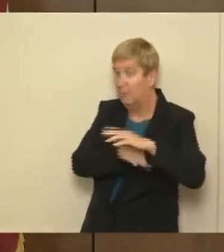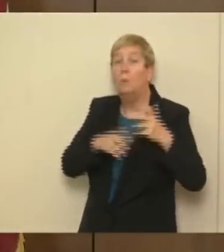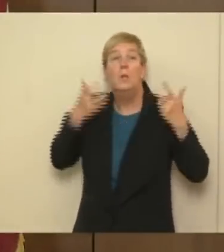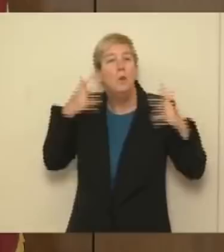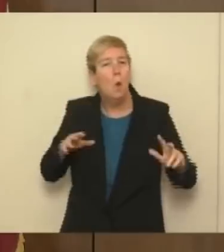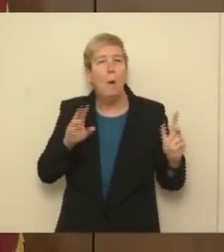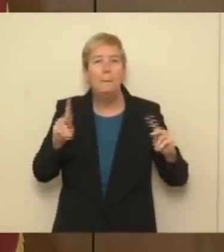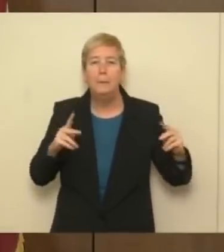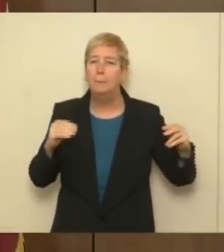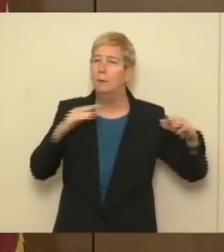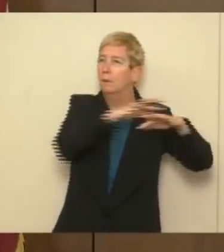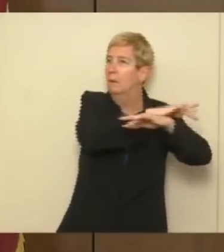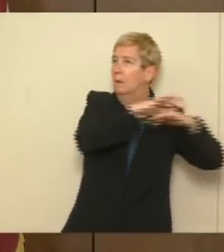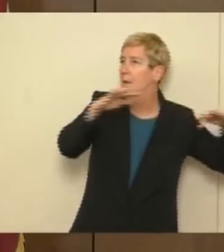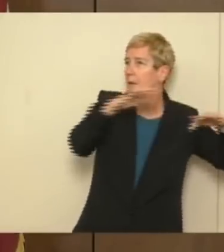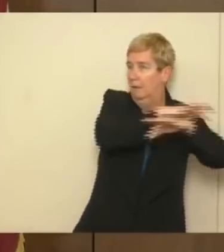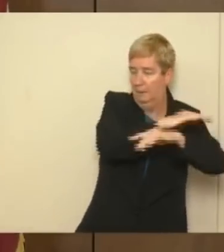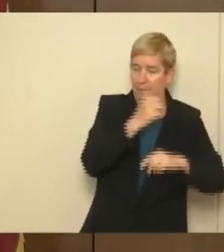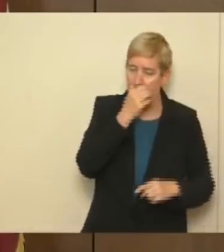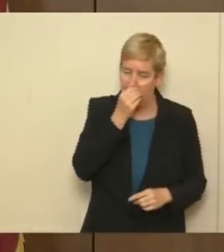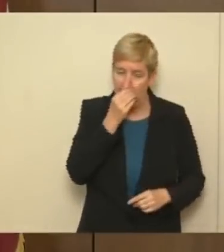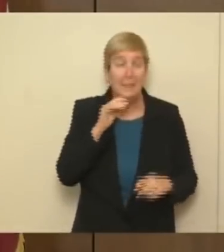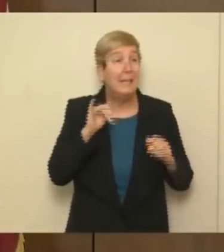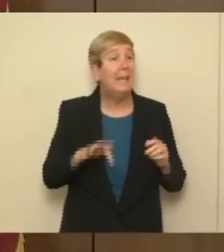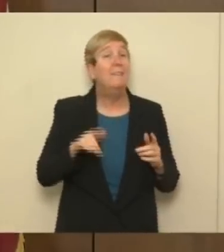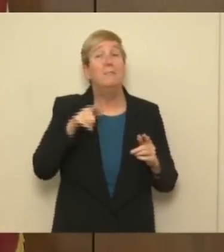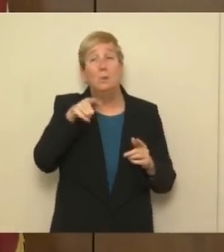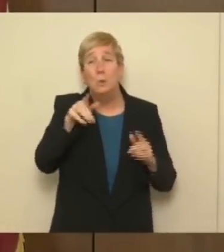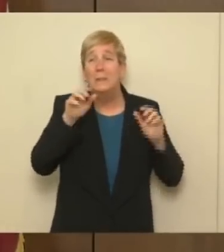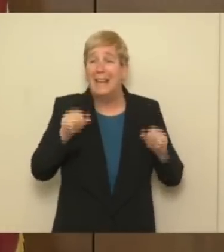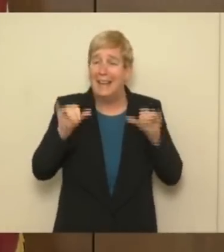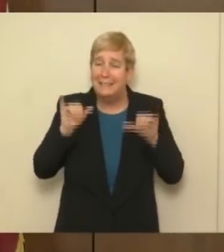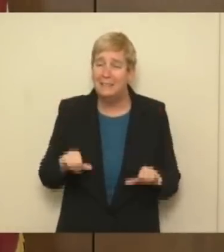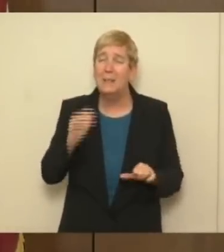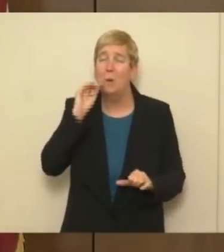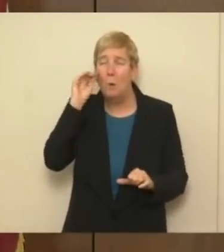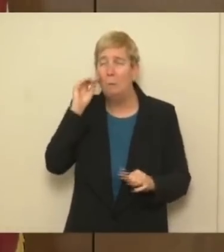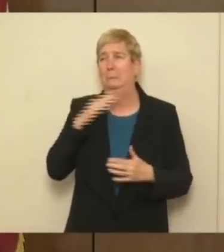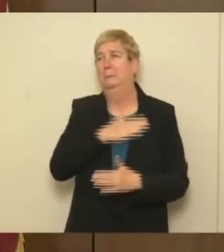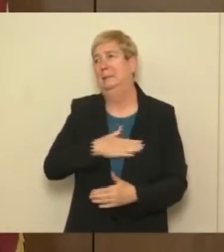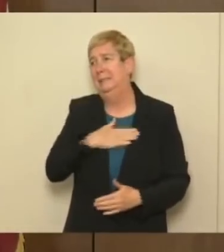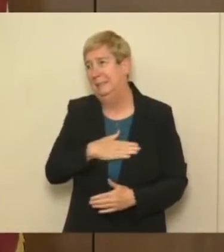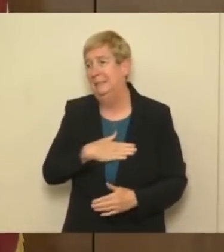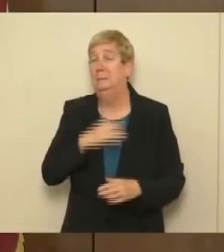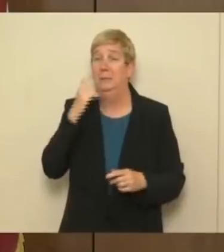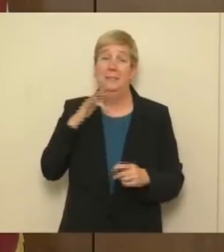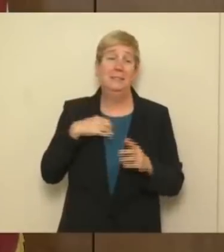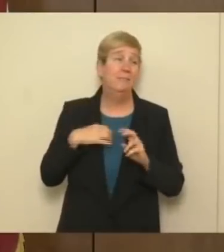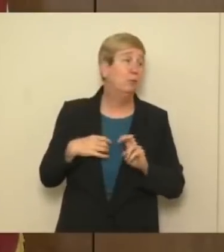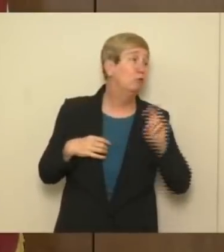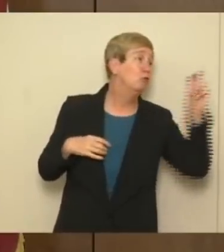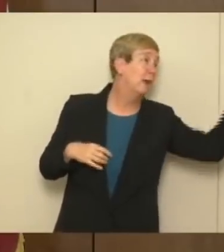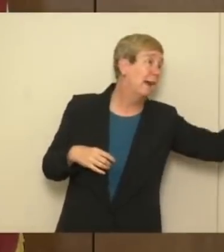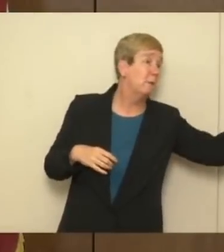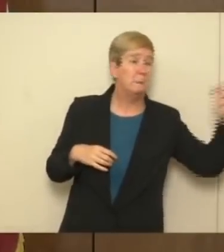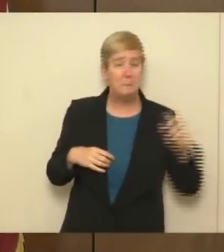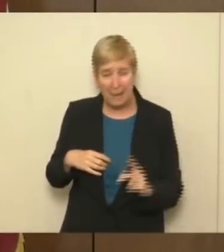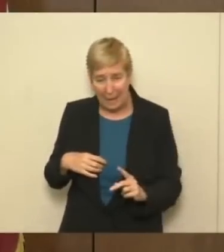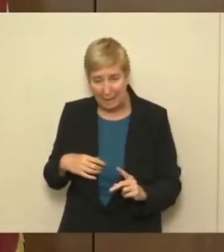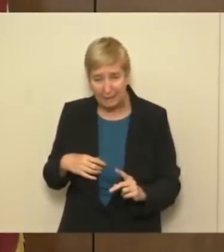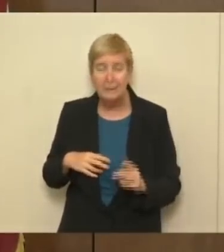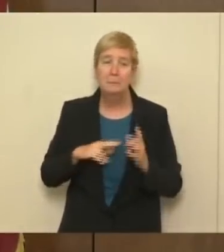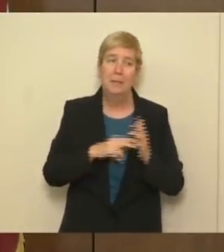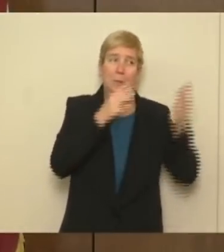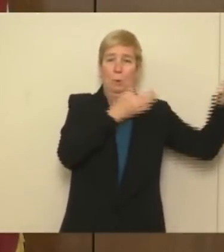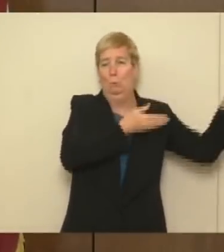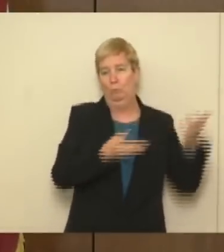forth if you can help it at all, because it will bring the virus in and you're at risk and you're putting other New